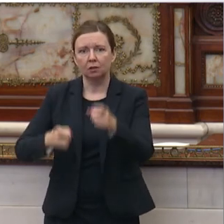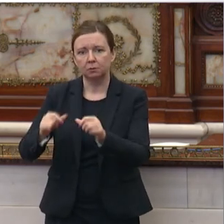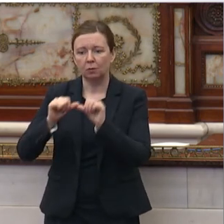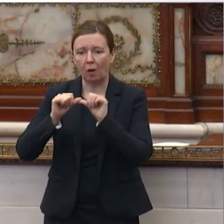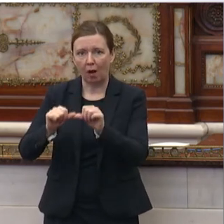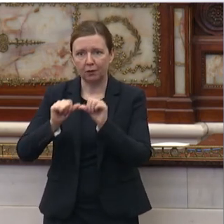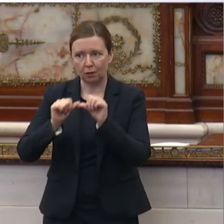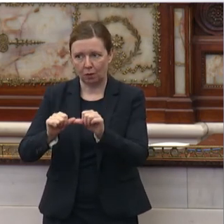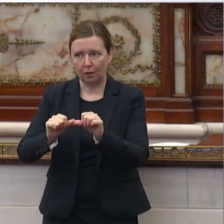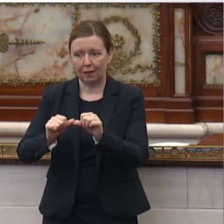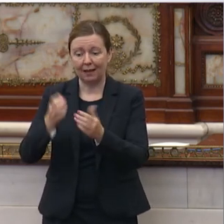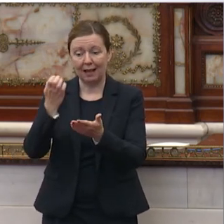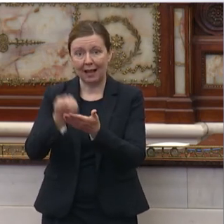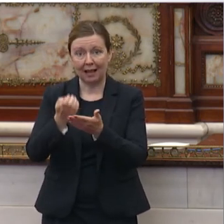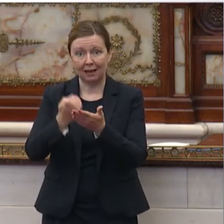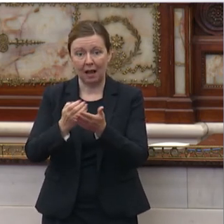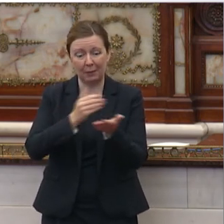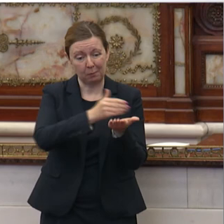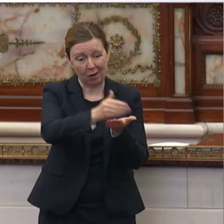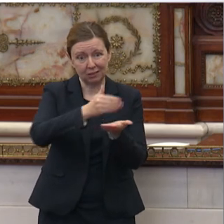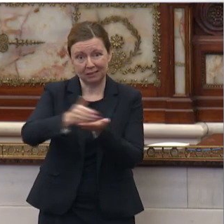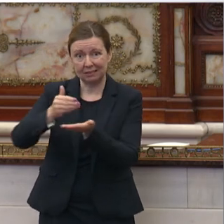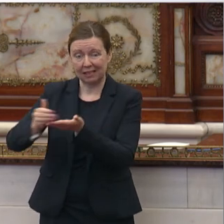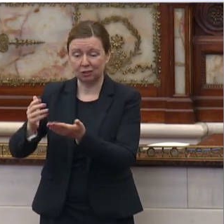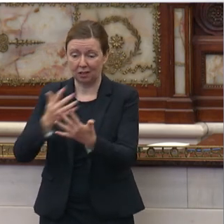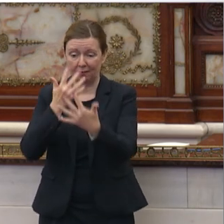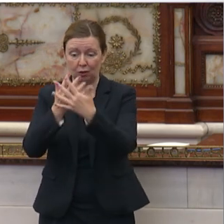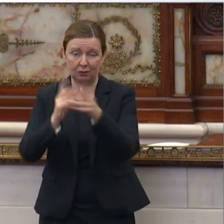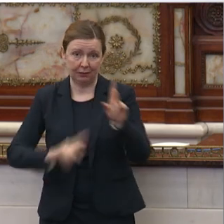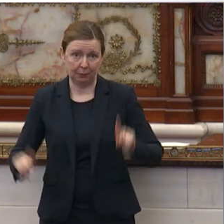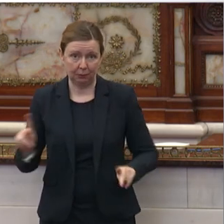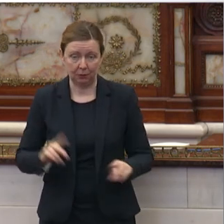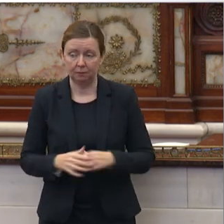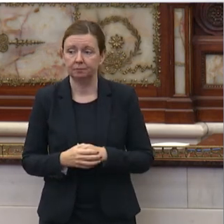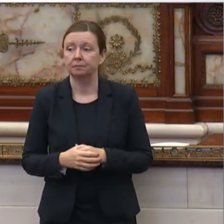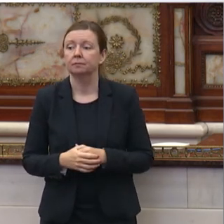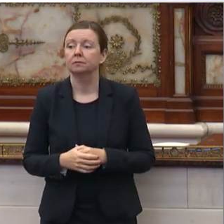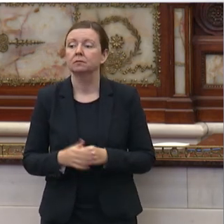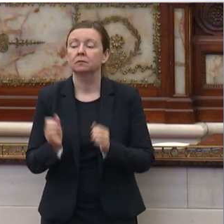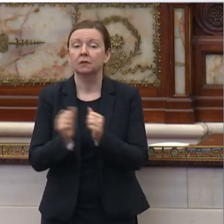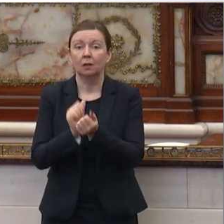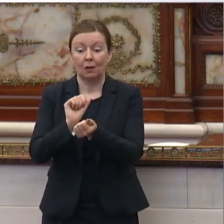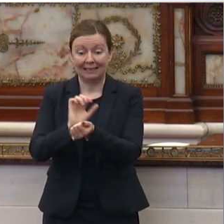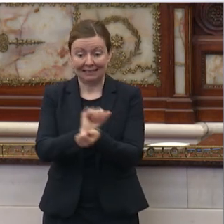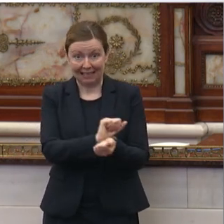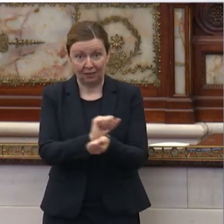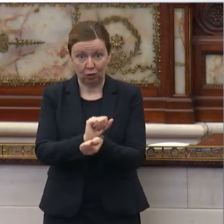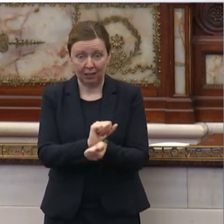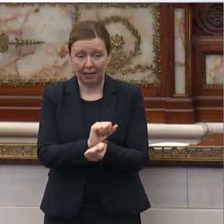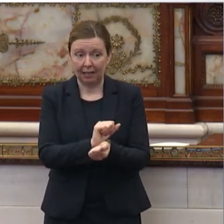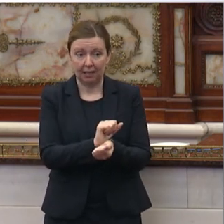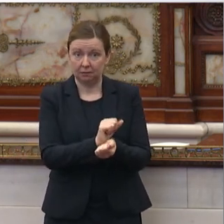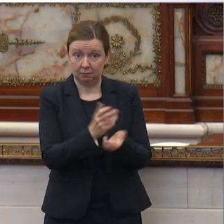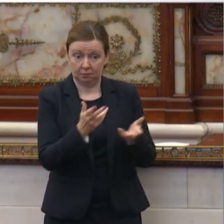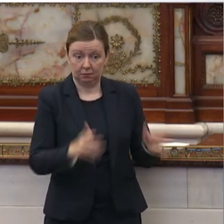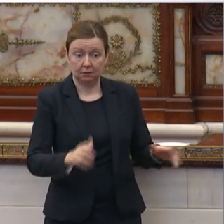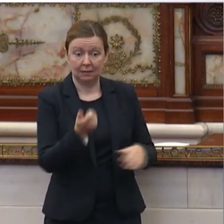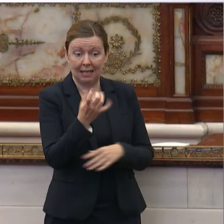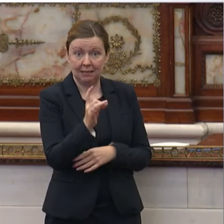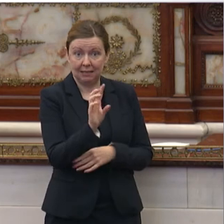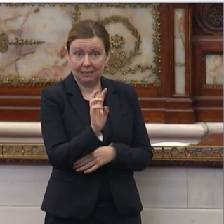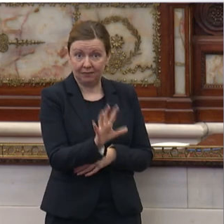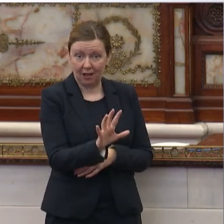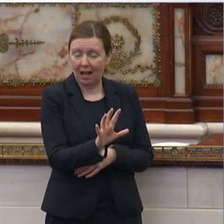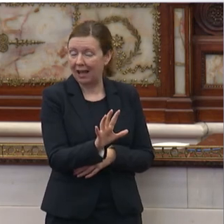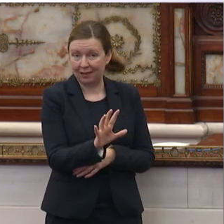ongoing economic marginalization of incarcerated people. When slavery was abolished in 1865,